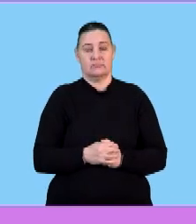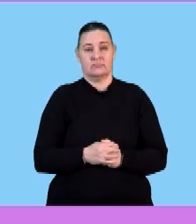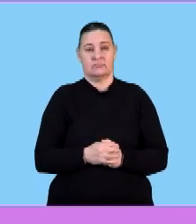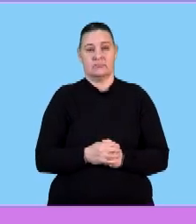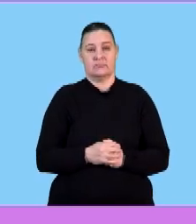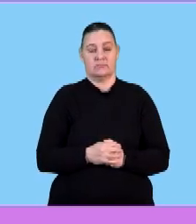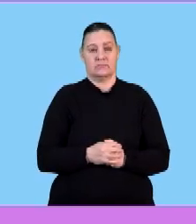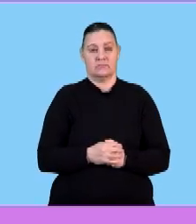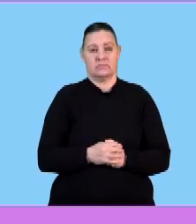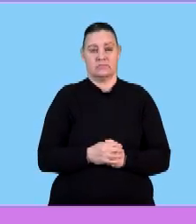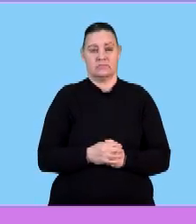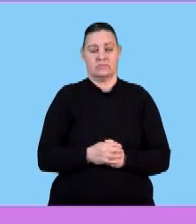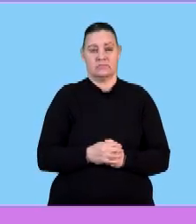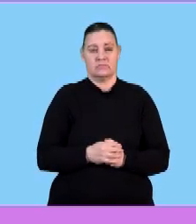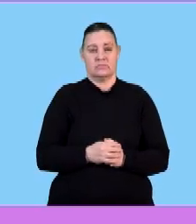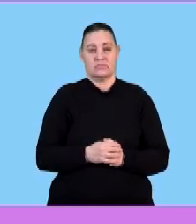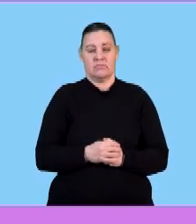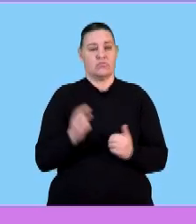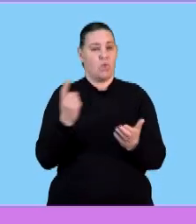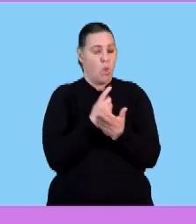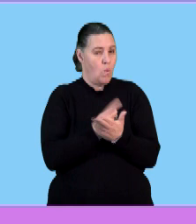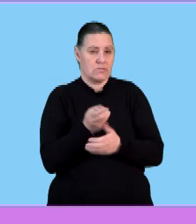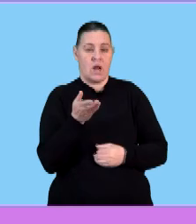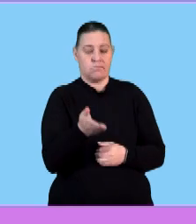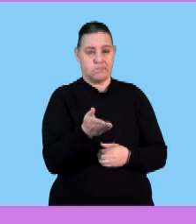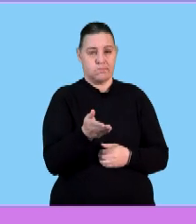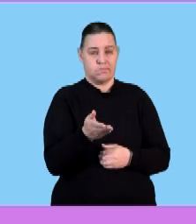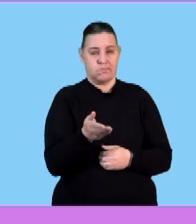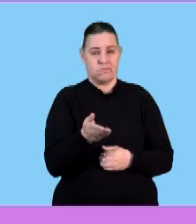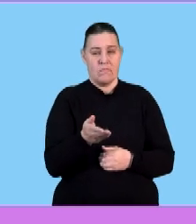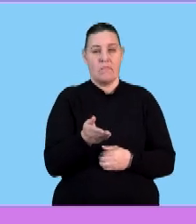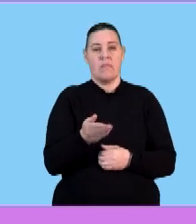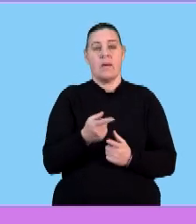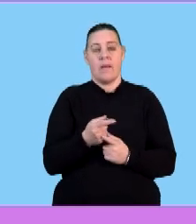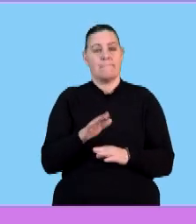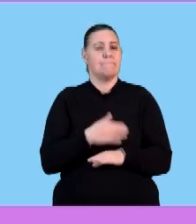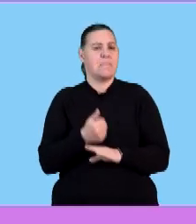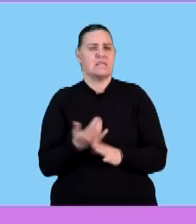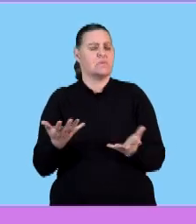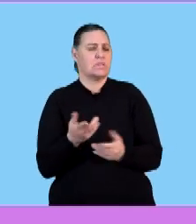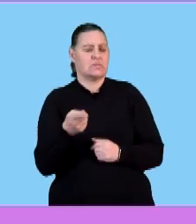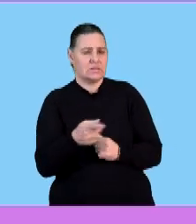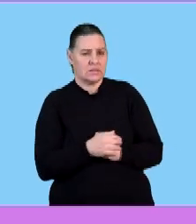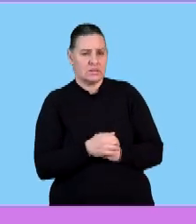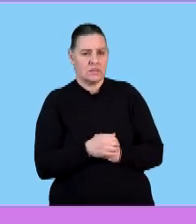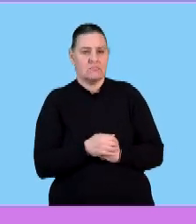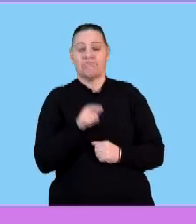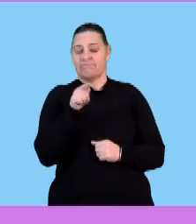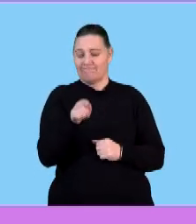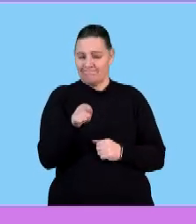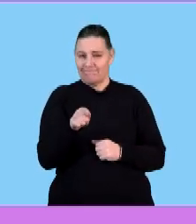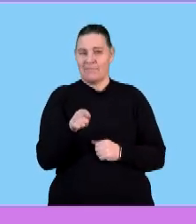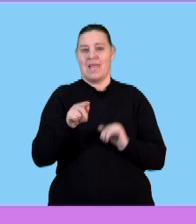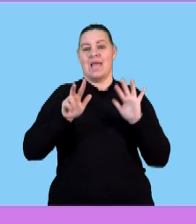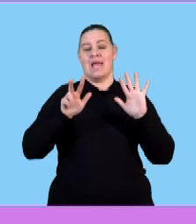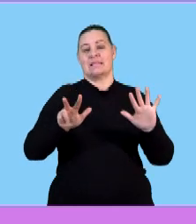All right, that's half, because that's always there, times base. What would the base be? Base in this